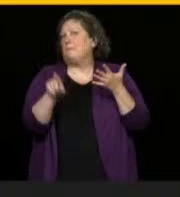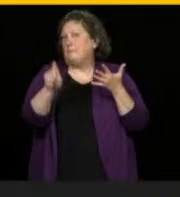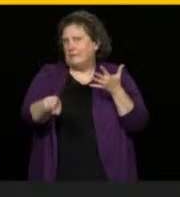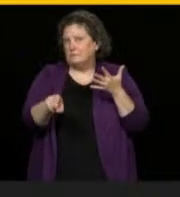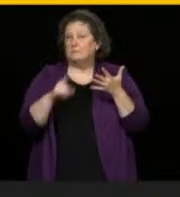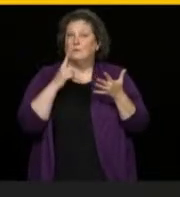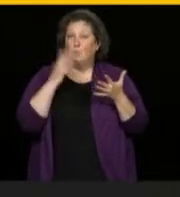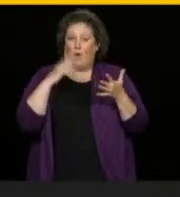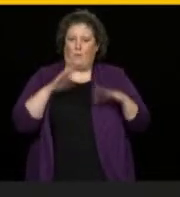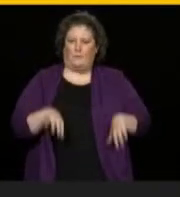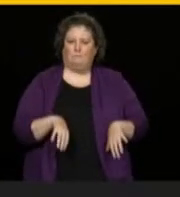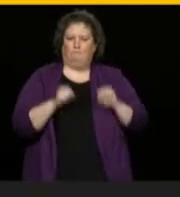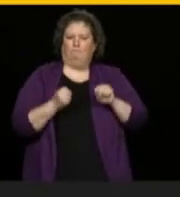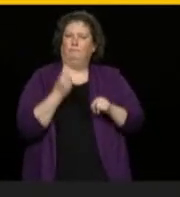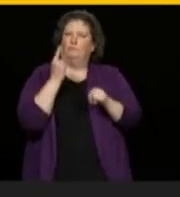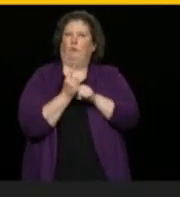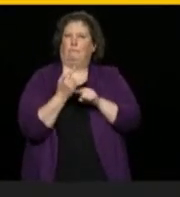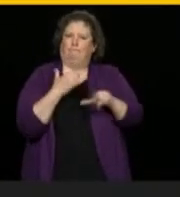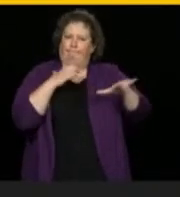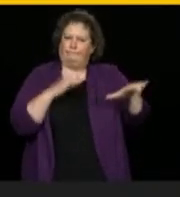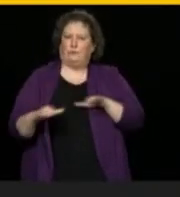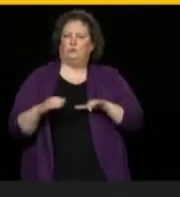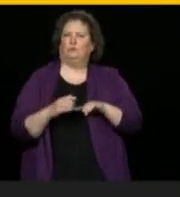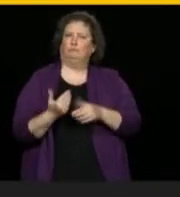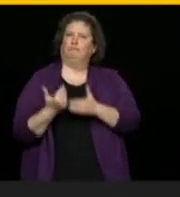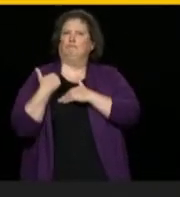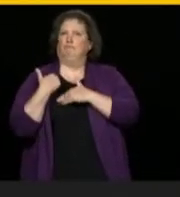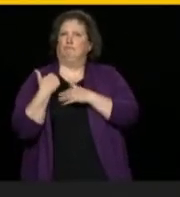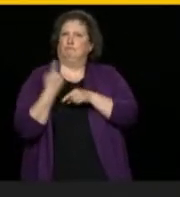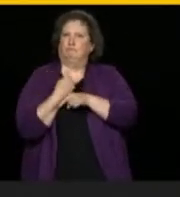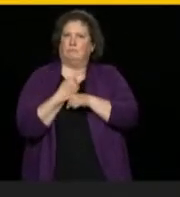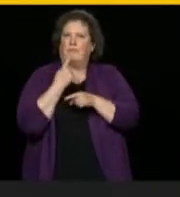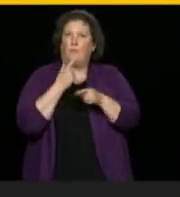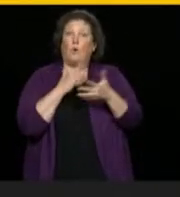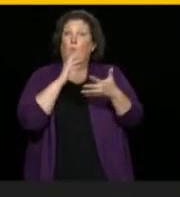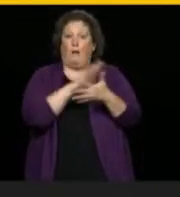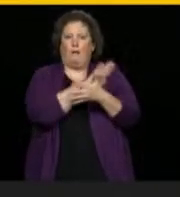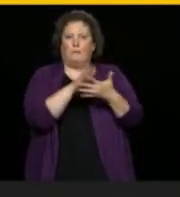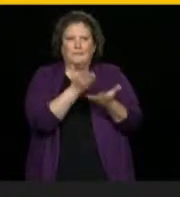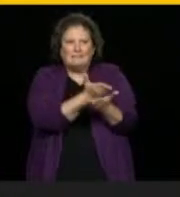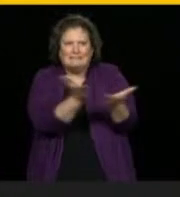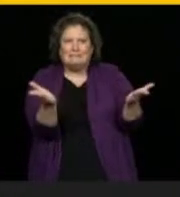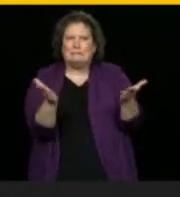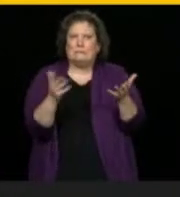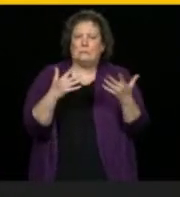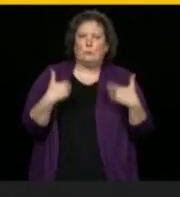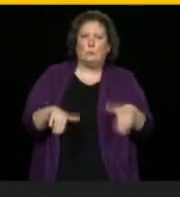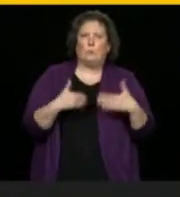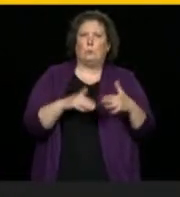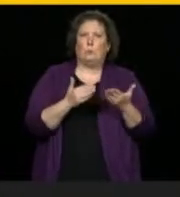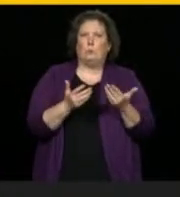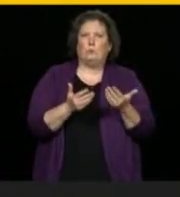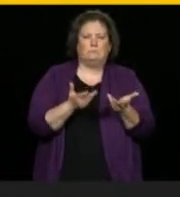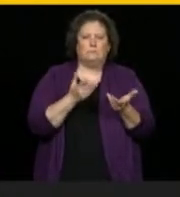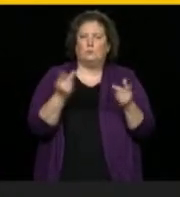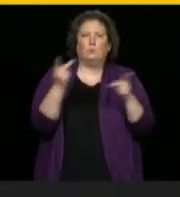with vulnerable communities, working with them, listening to them, but we need to do it quickly as well, and that's what we're focused on. Prime